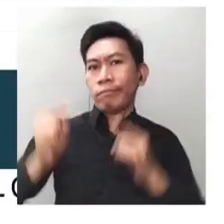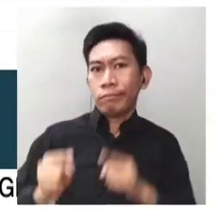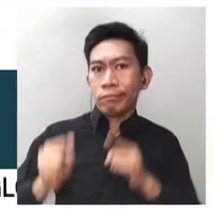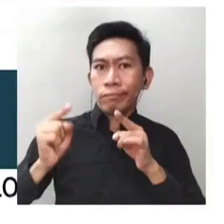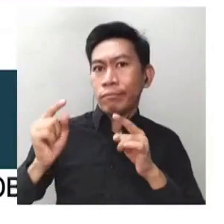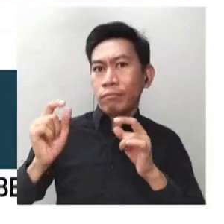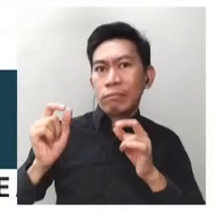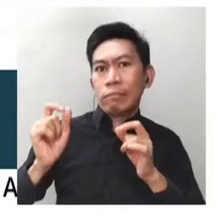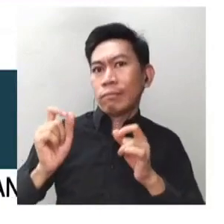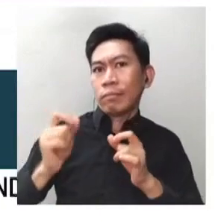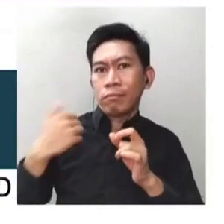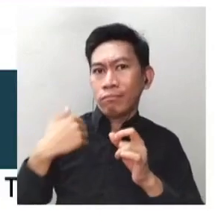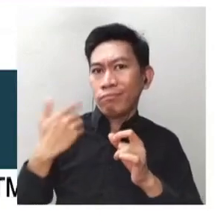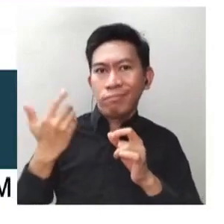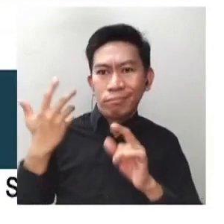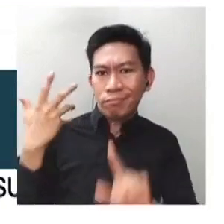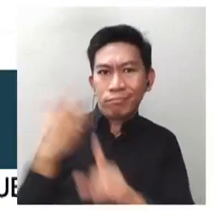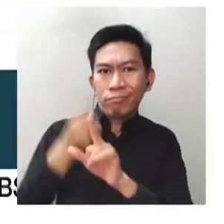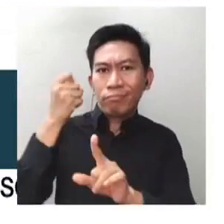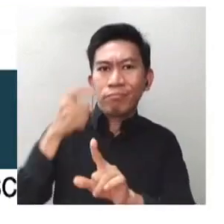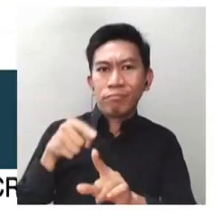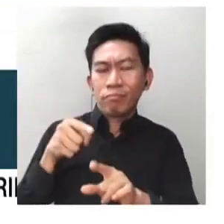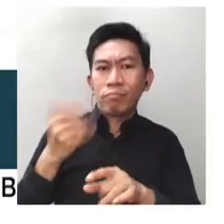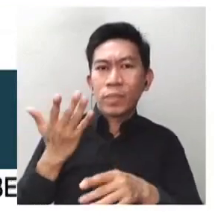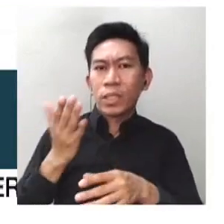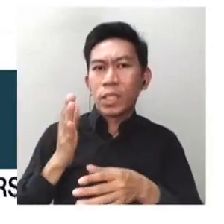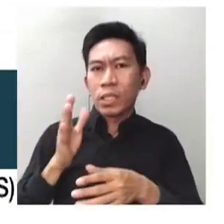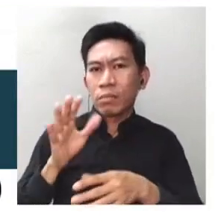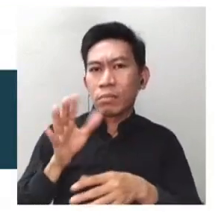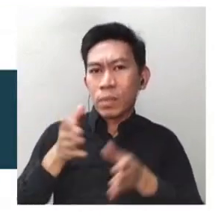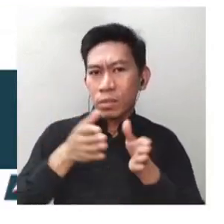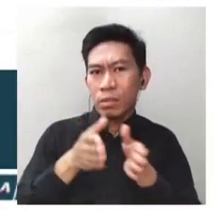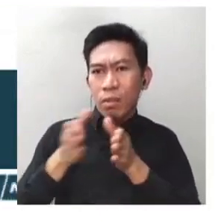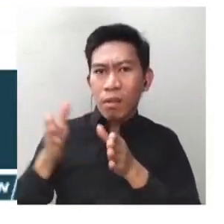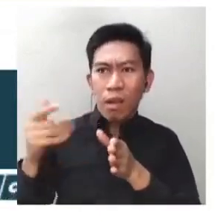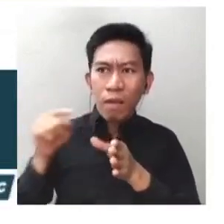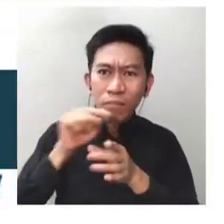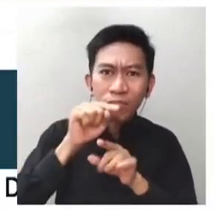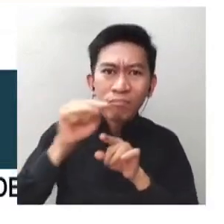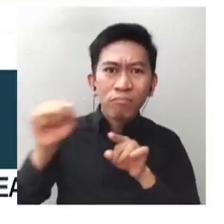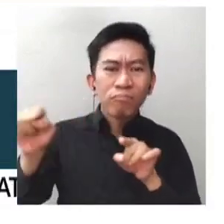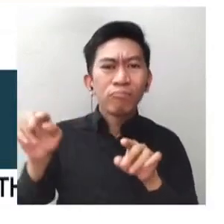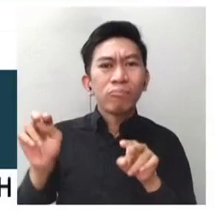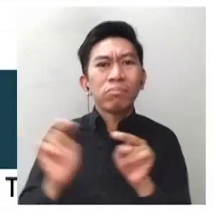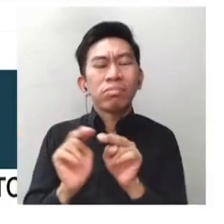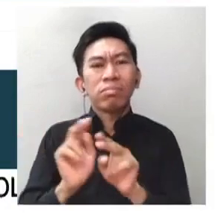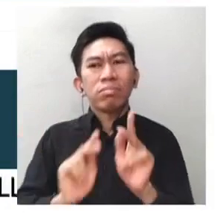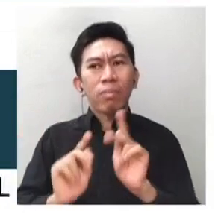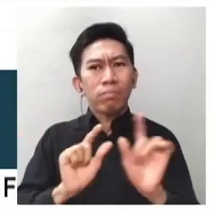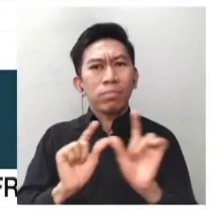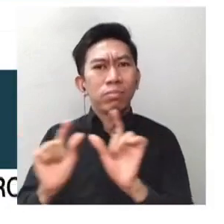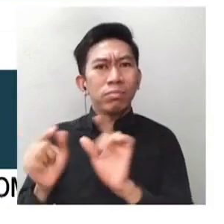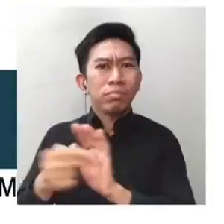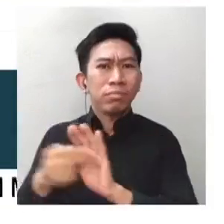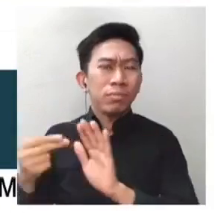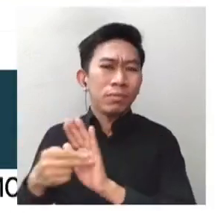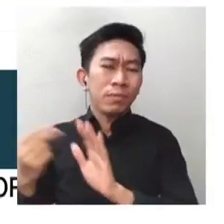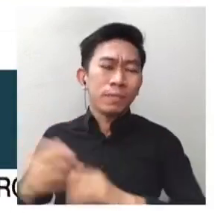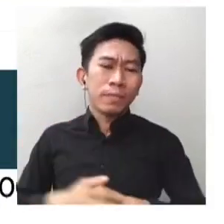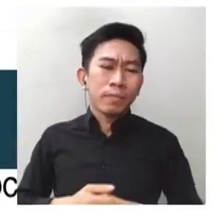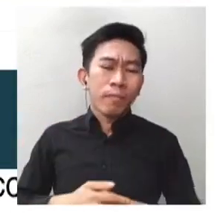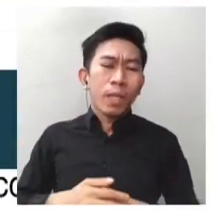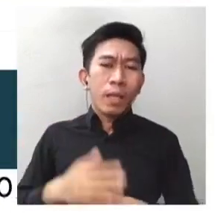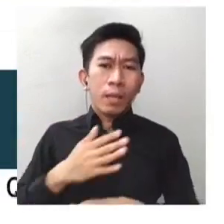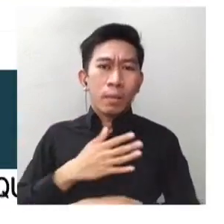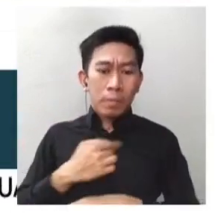actual harm is done in the streets. And so he was saying, I cover and also my family,